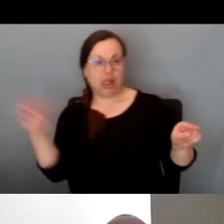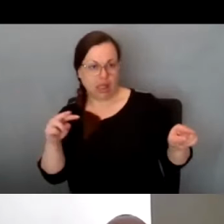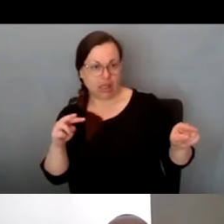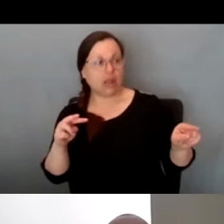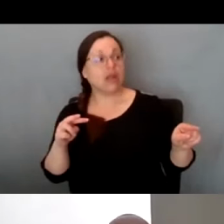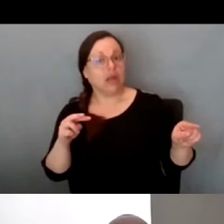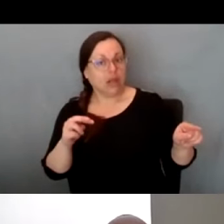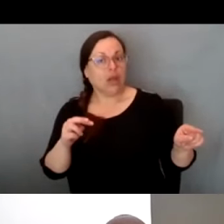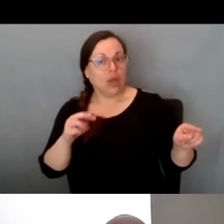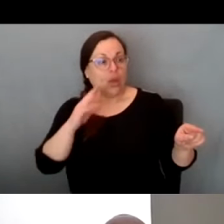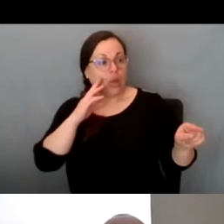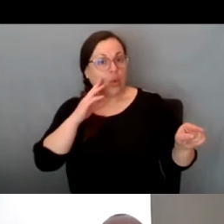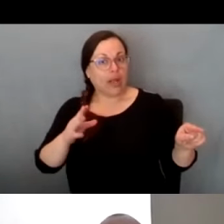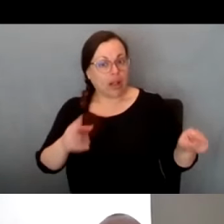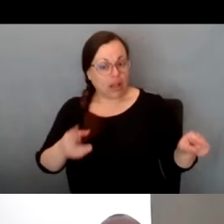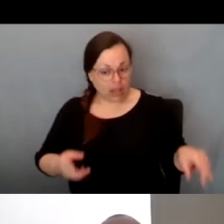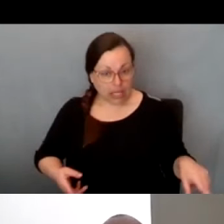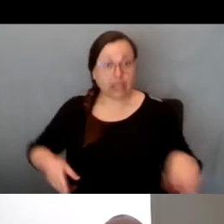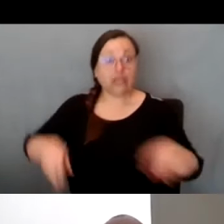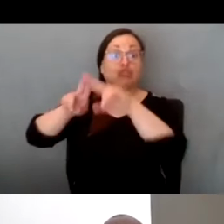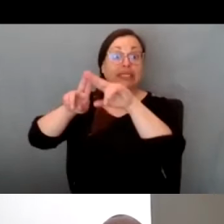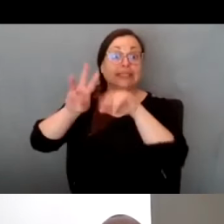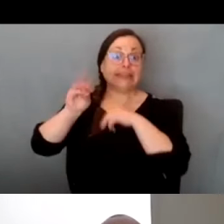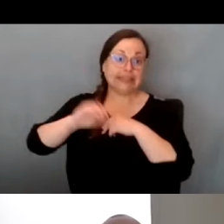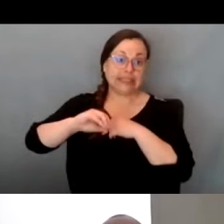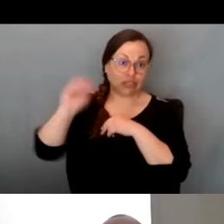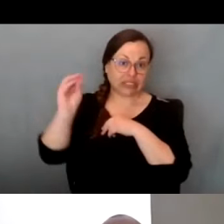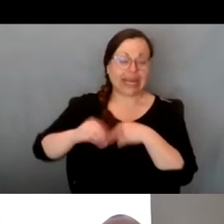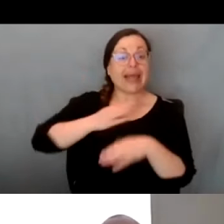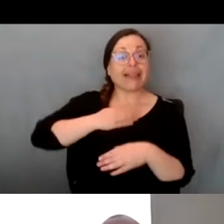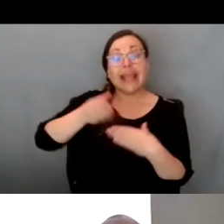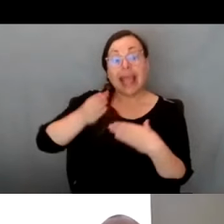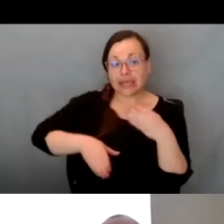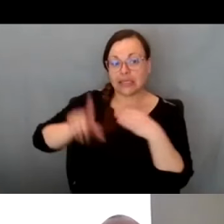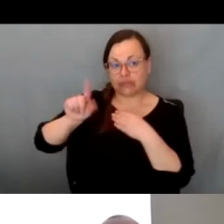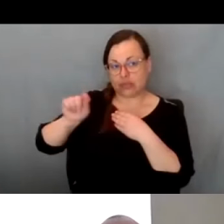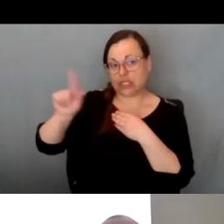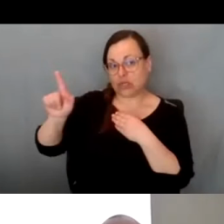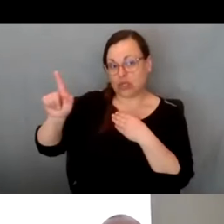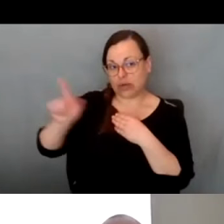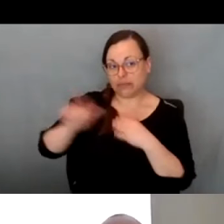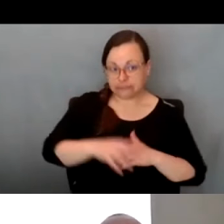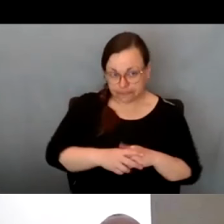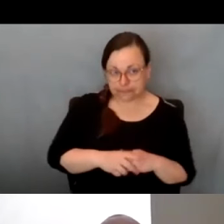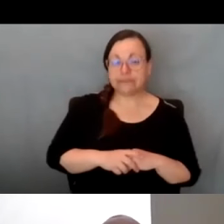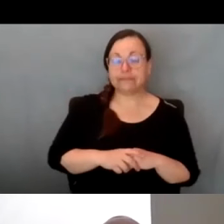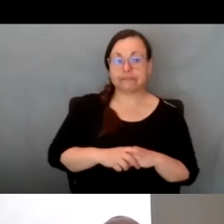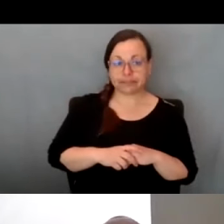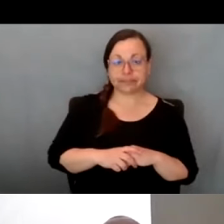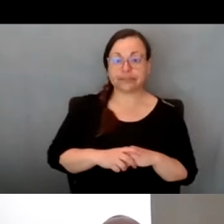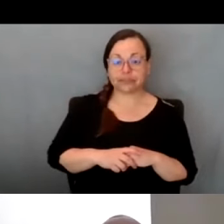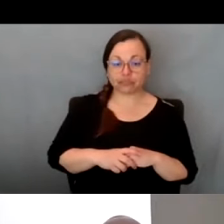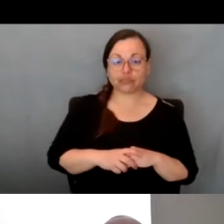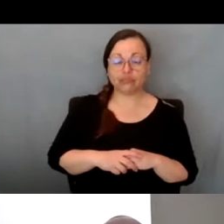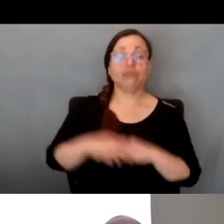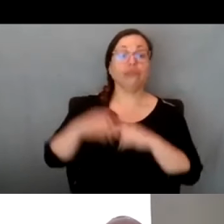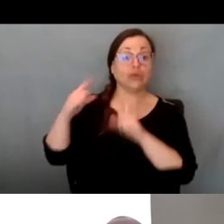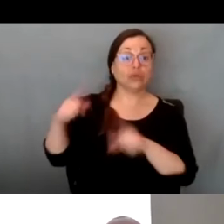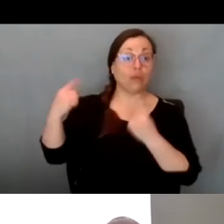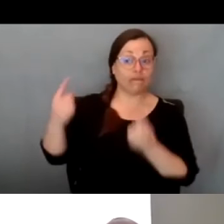coverage up to 60% by the end of 2021. So far, on top of